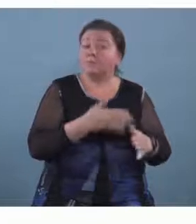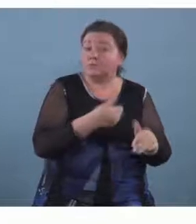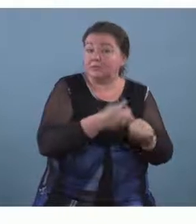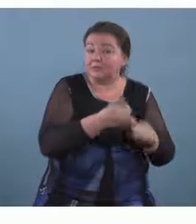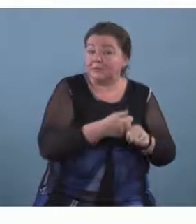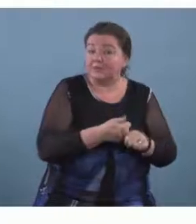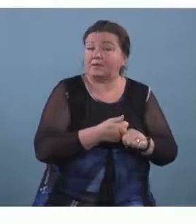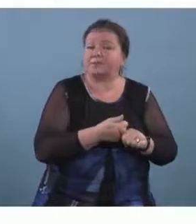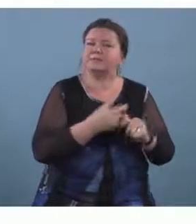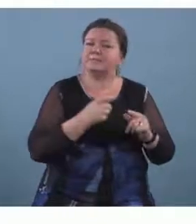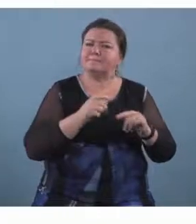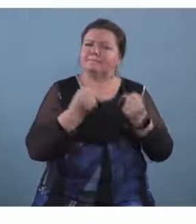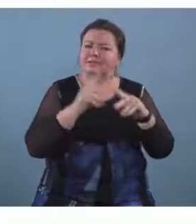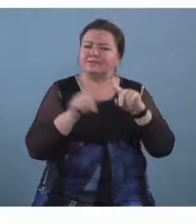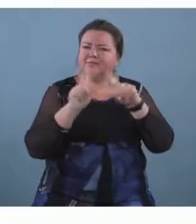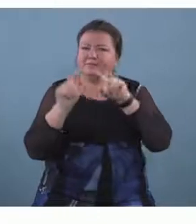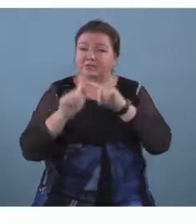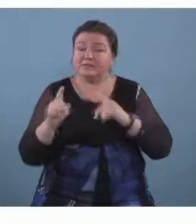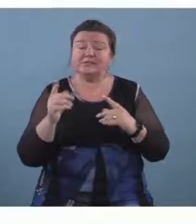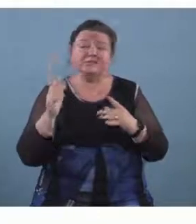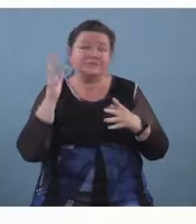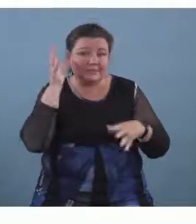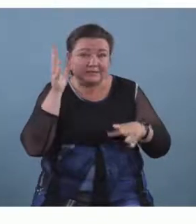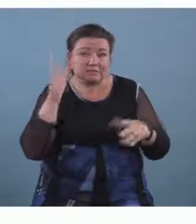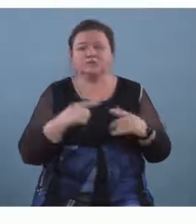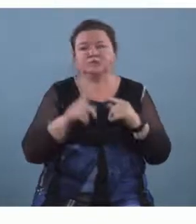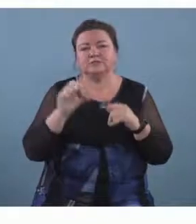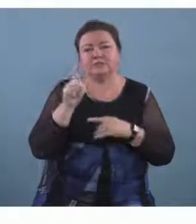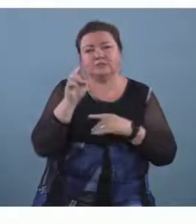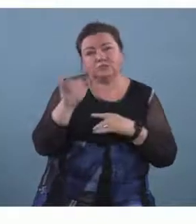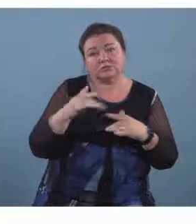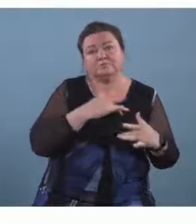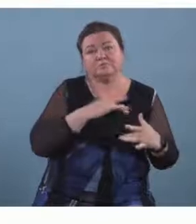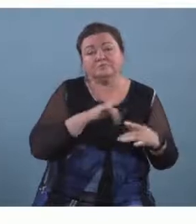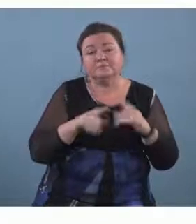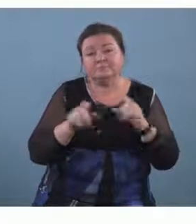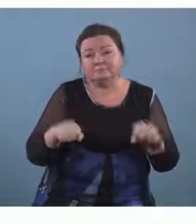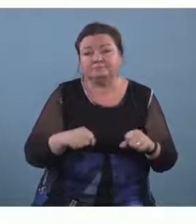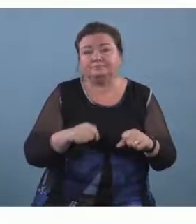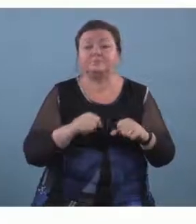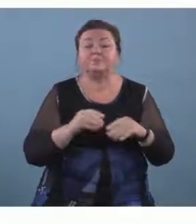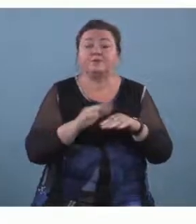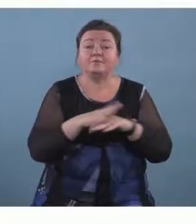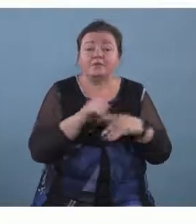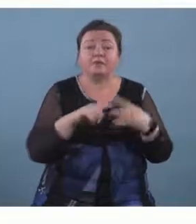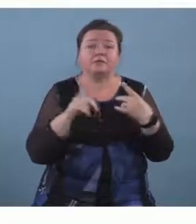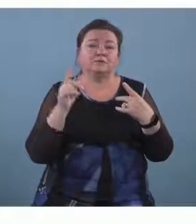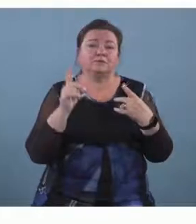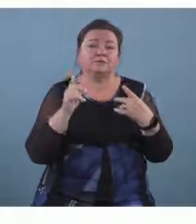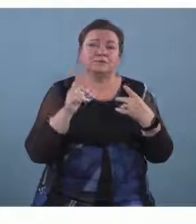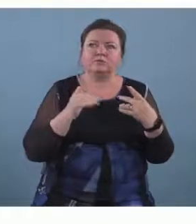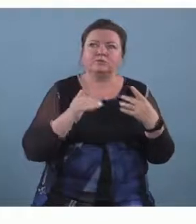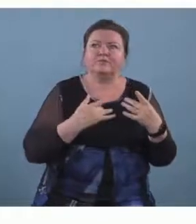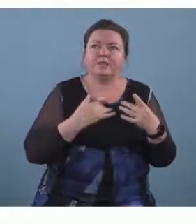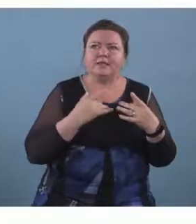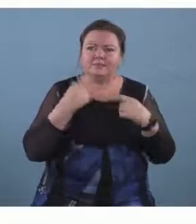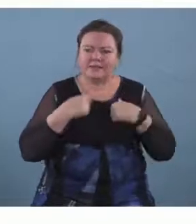-sensory uh experience it can encourage participants to experiment outside of their